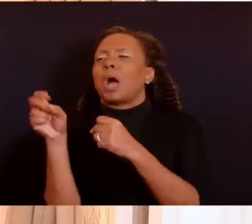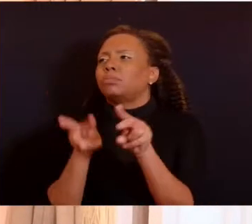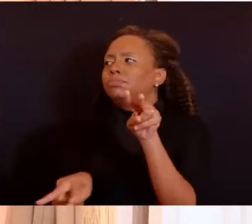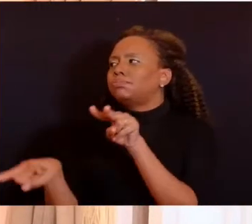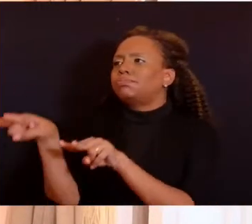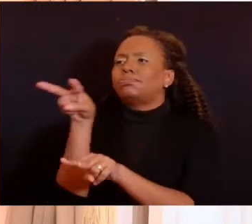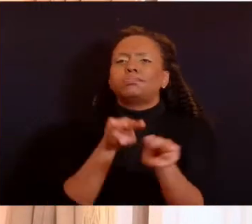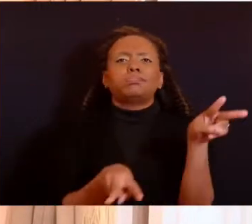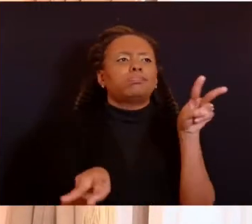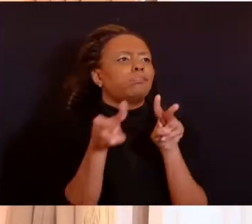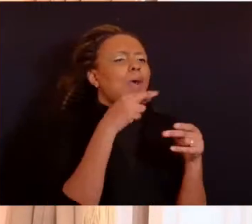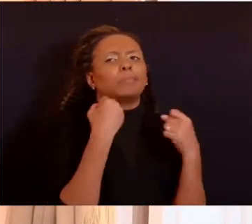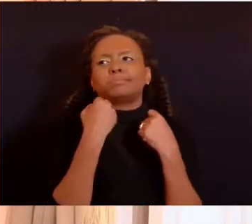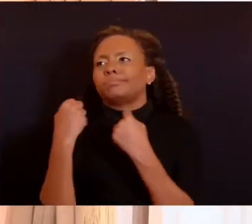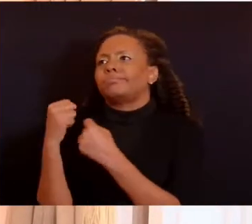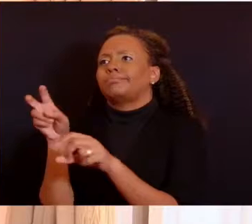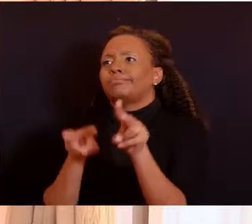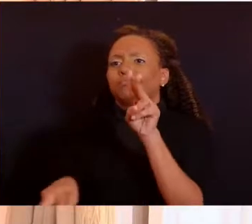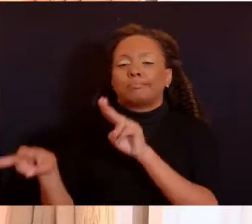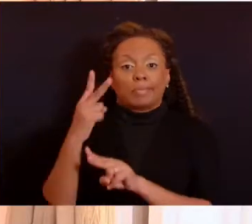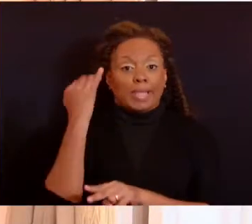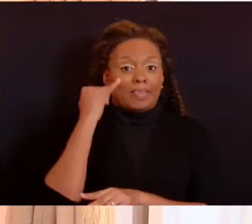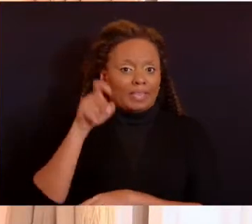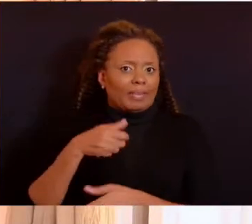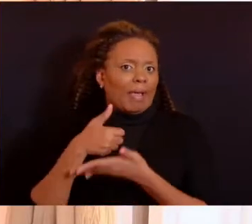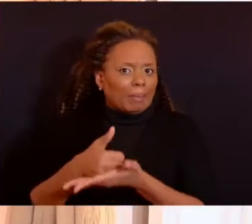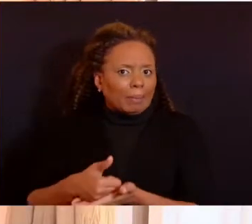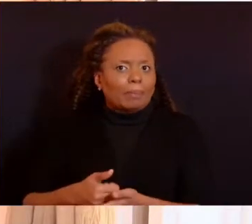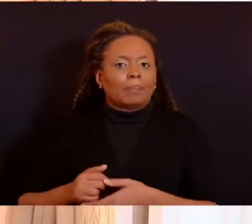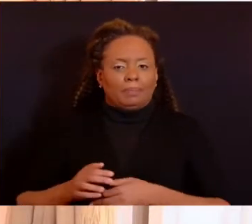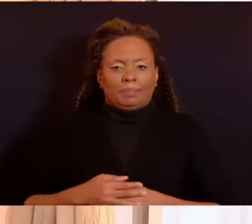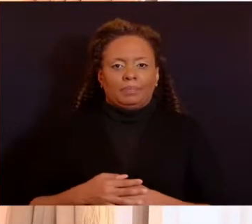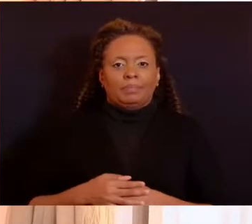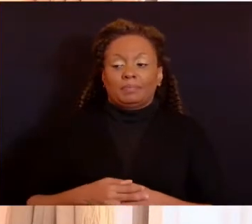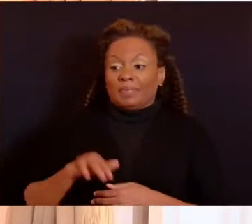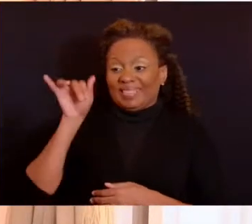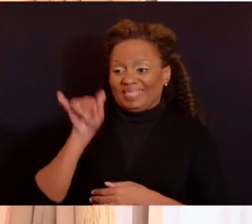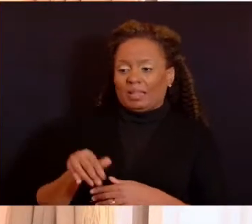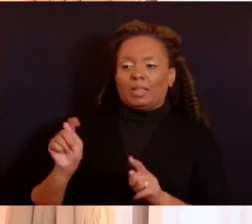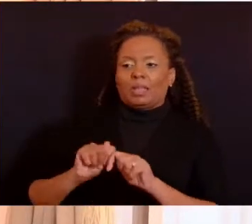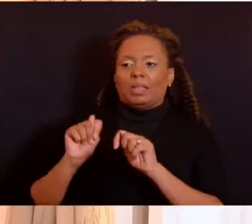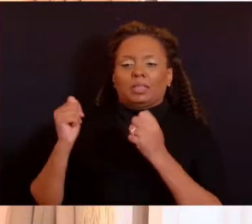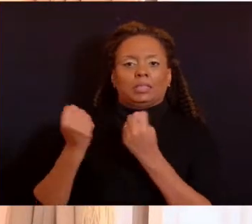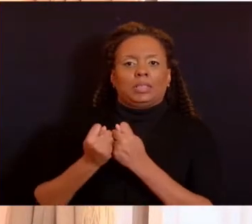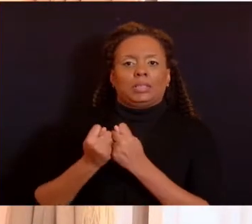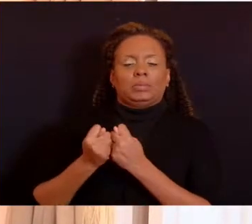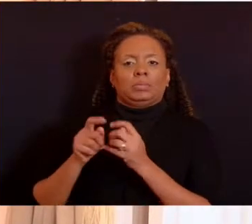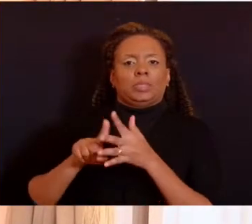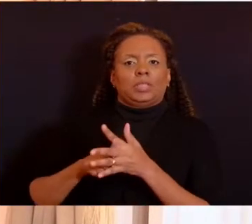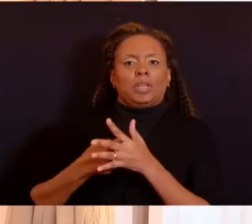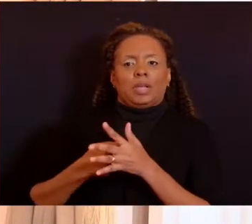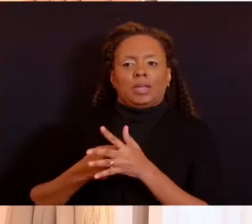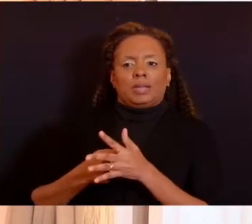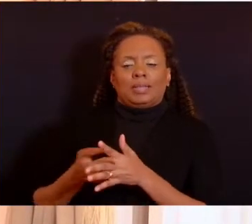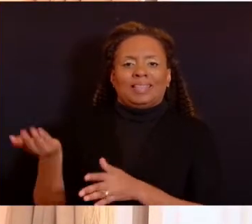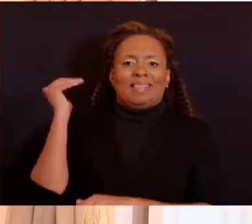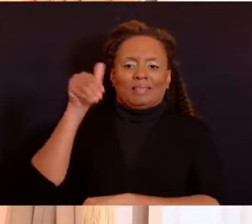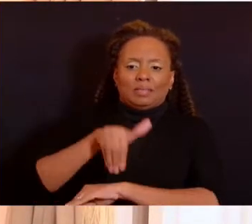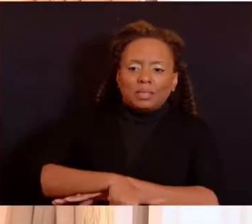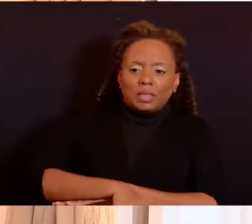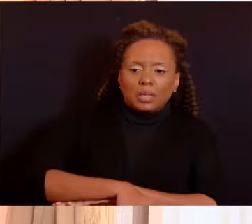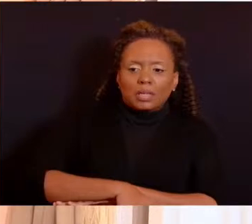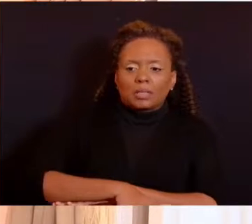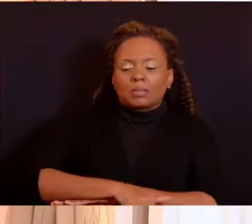whenever there are difficulties, and I want to thank them because they would have even started from during the night, far less this morning, when the